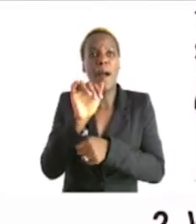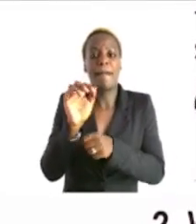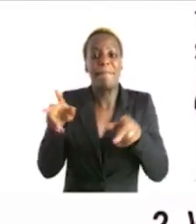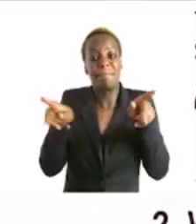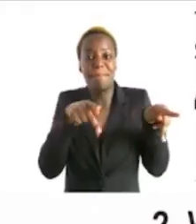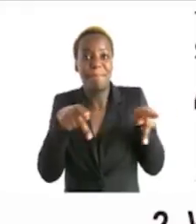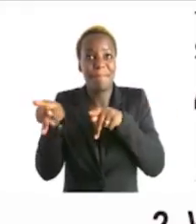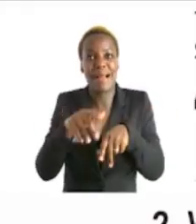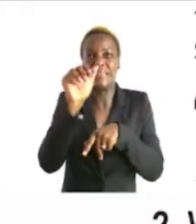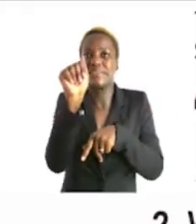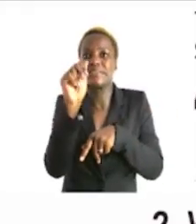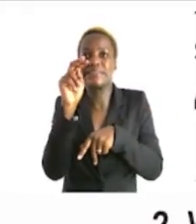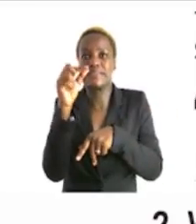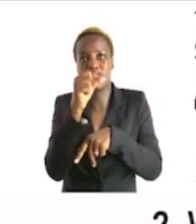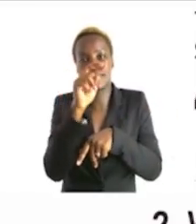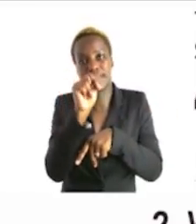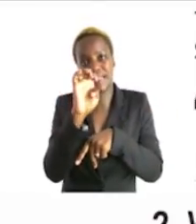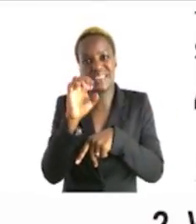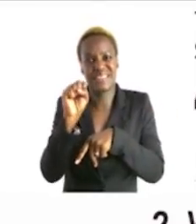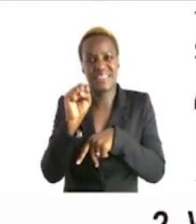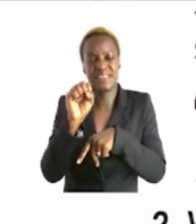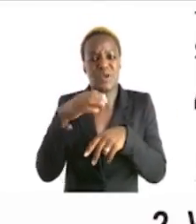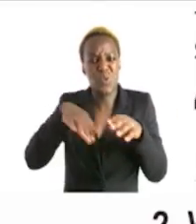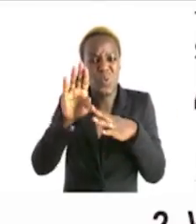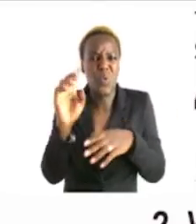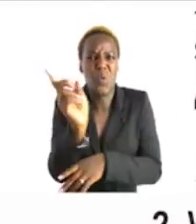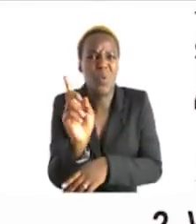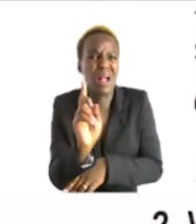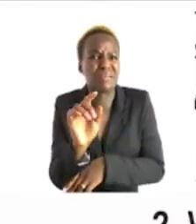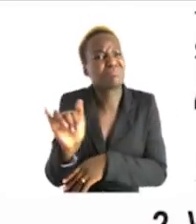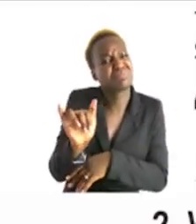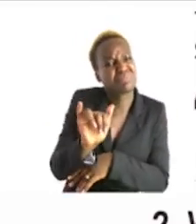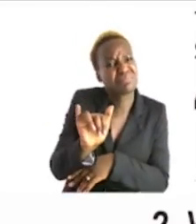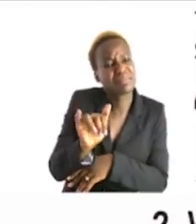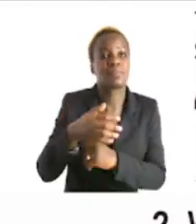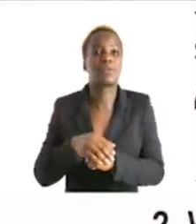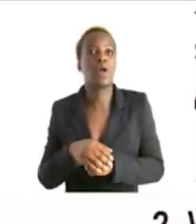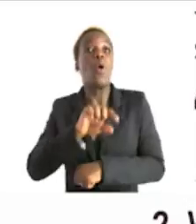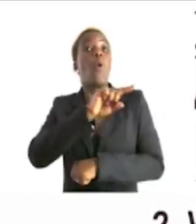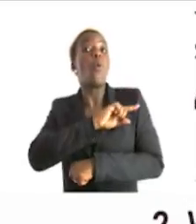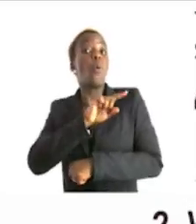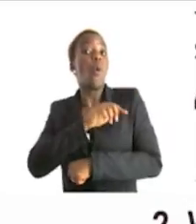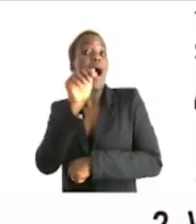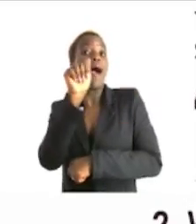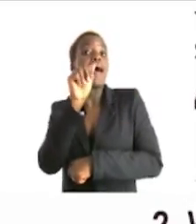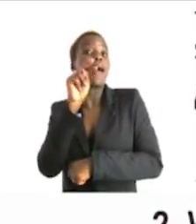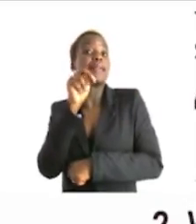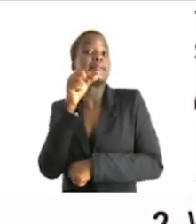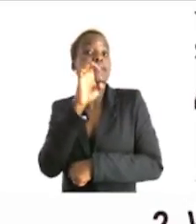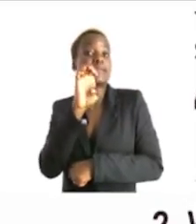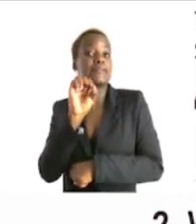was agnes invited to number two why was agnes sad